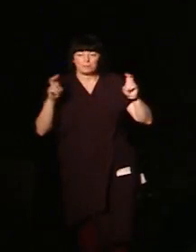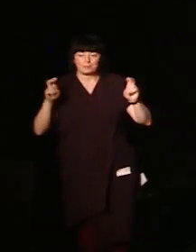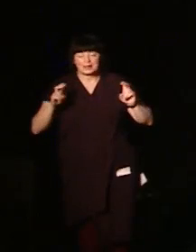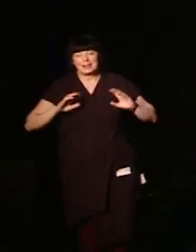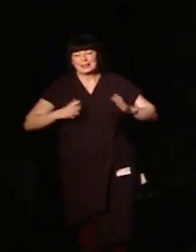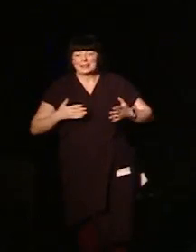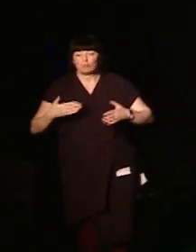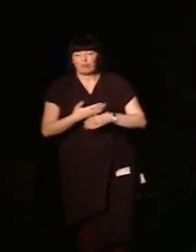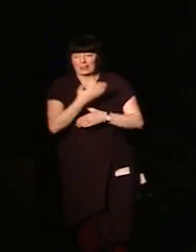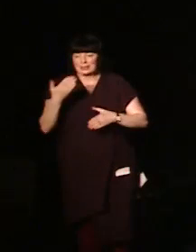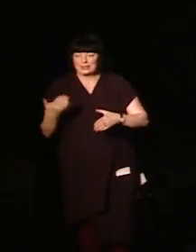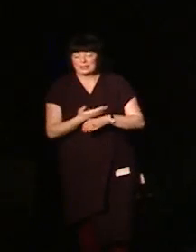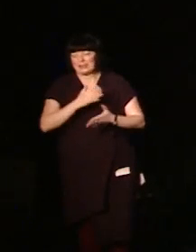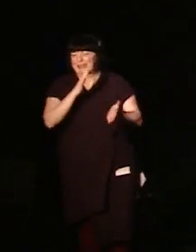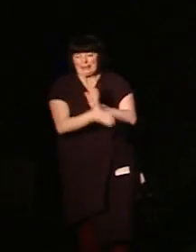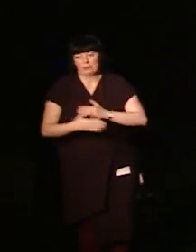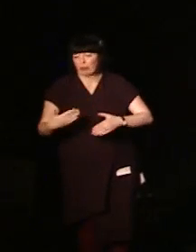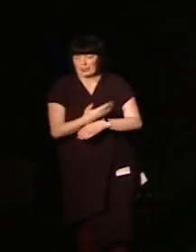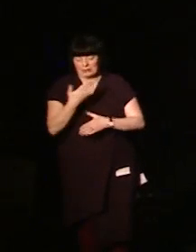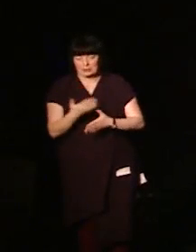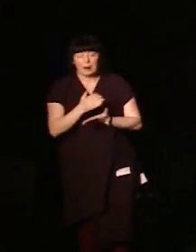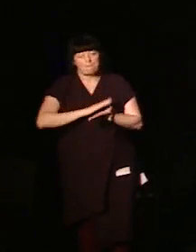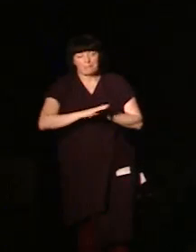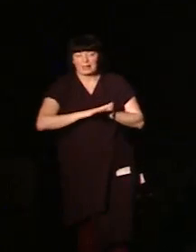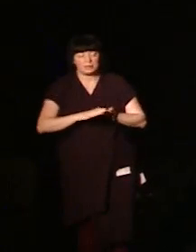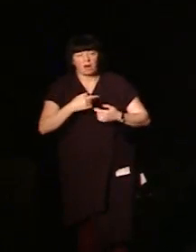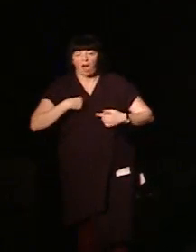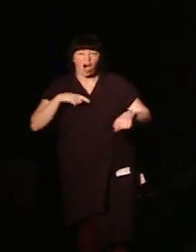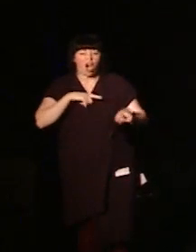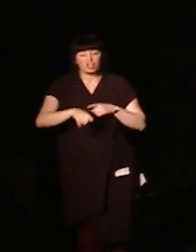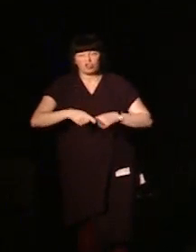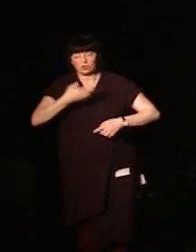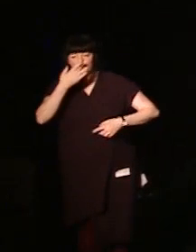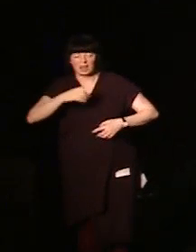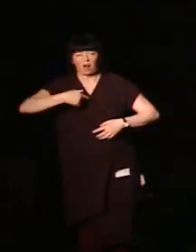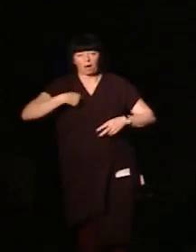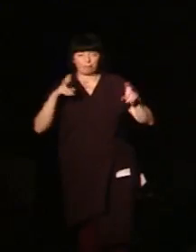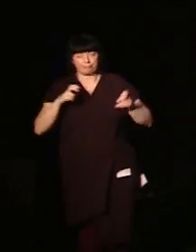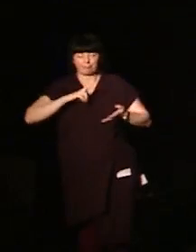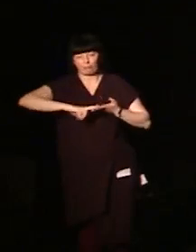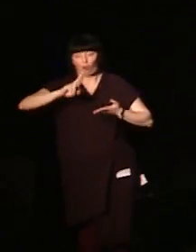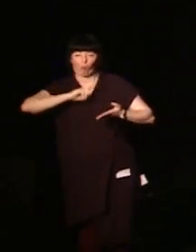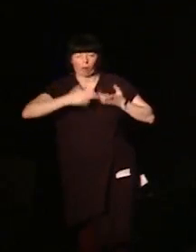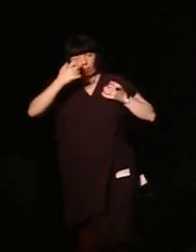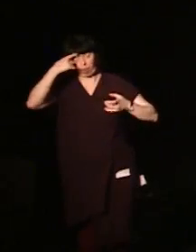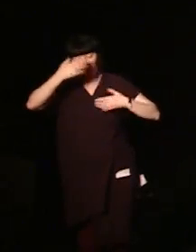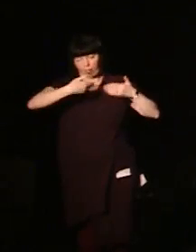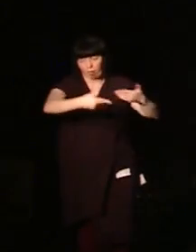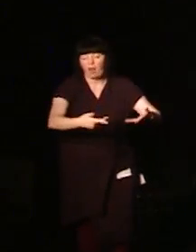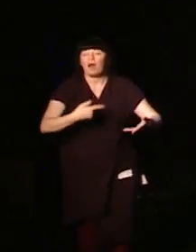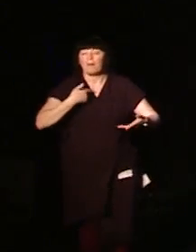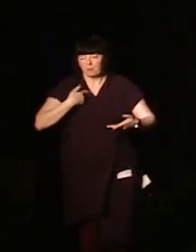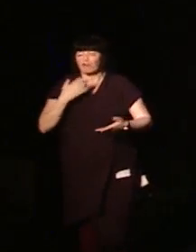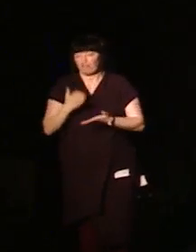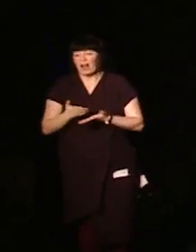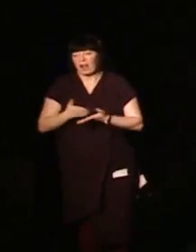to pass off as a highly functional neurotypical for a little bit and make off-kilter weird performances that I like to call